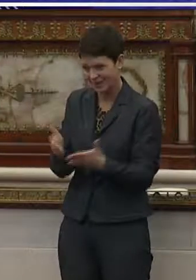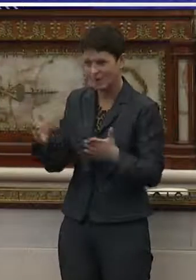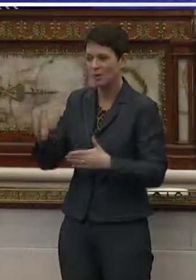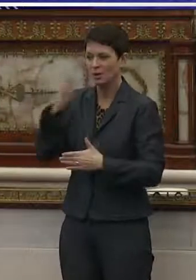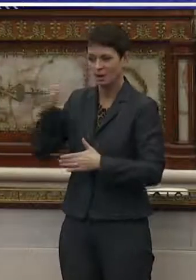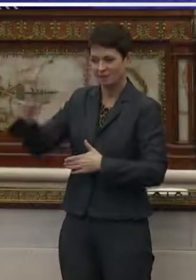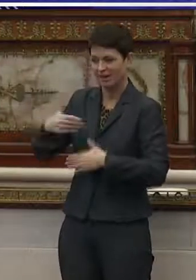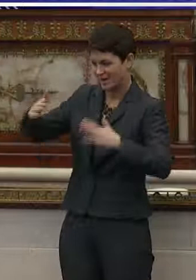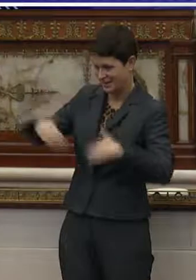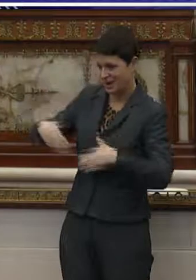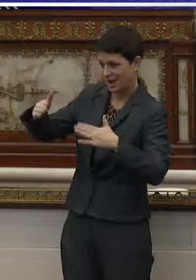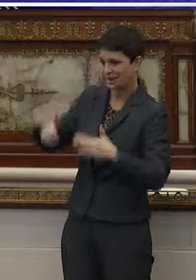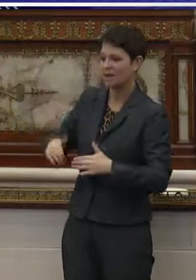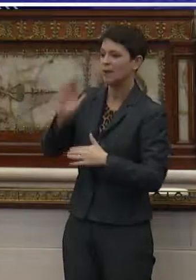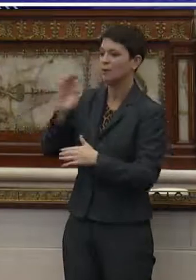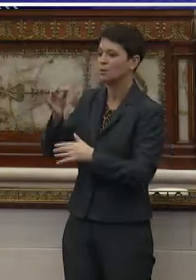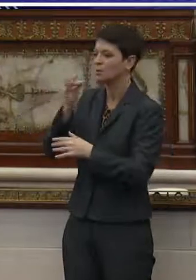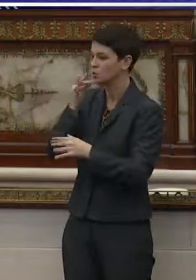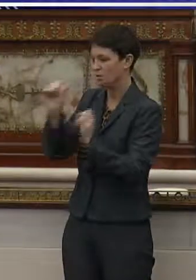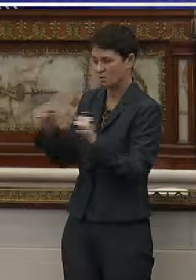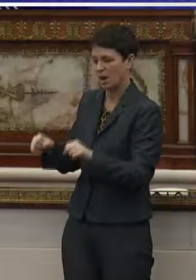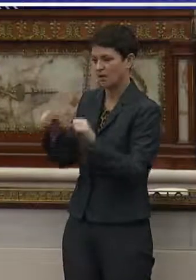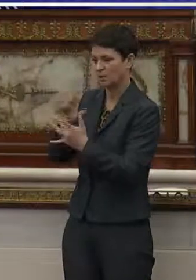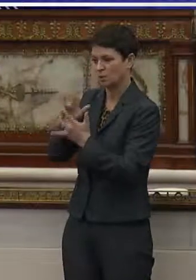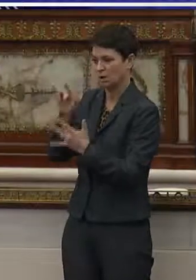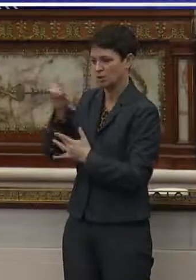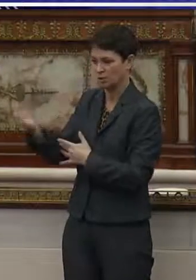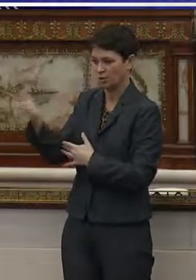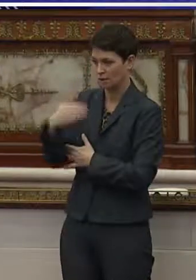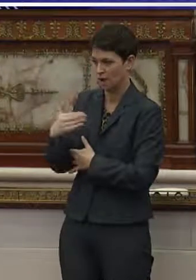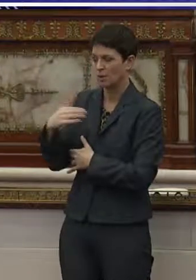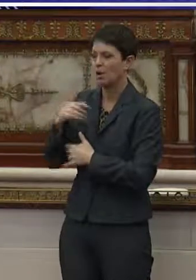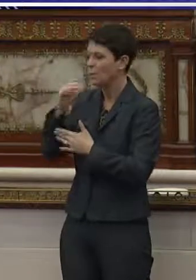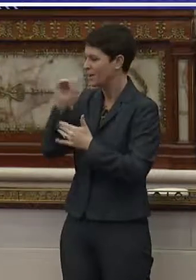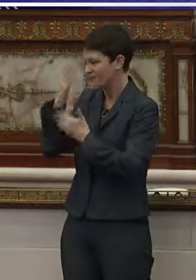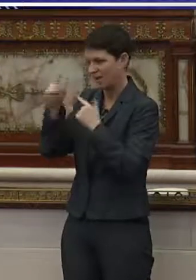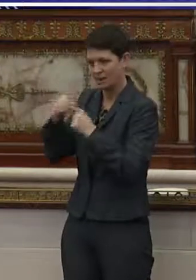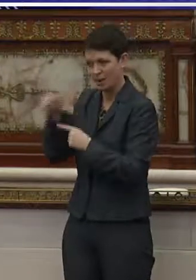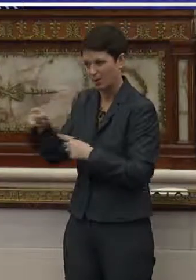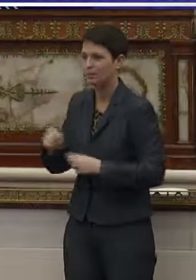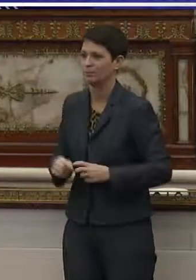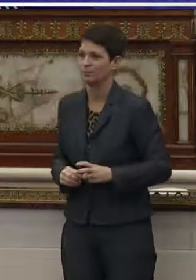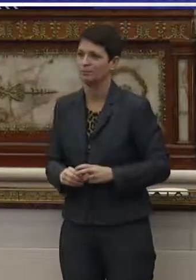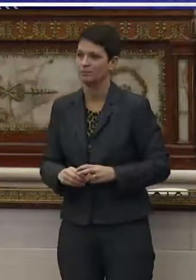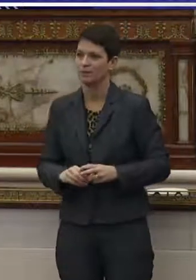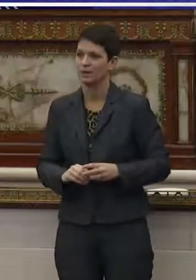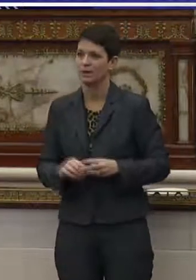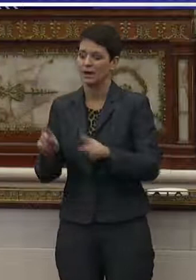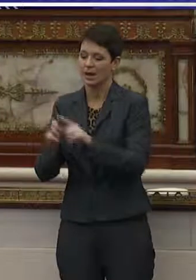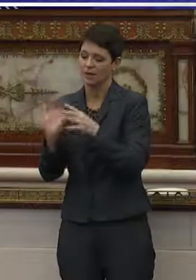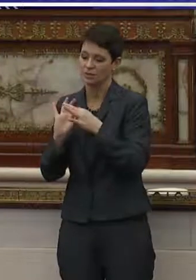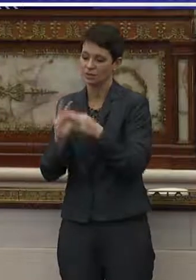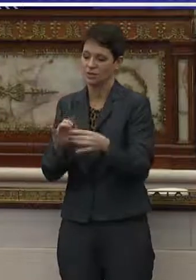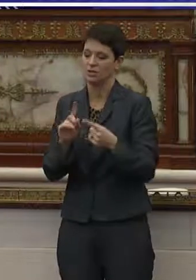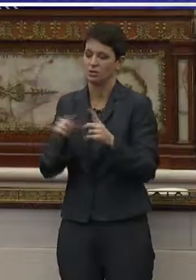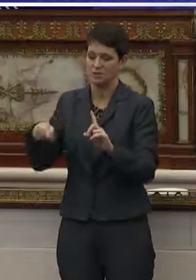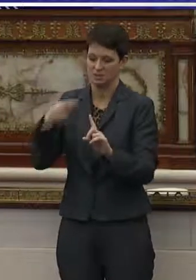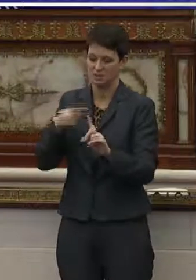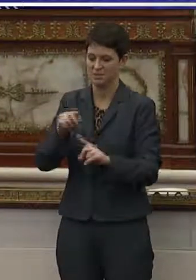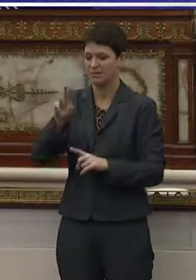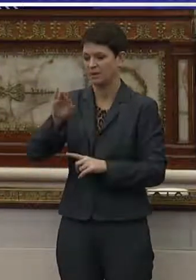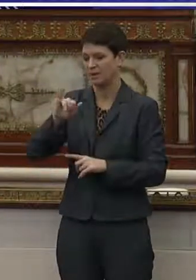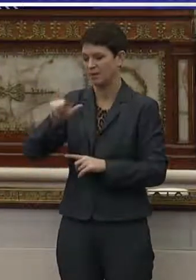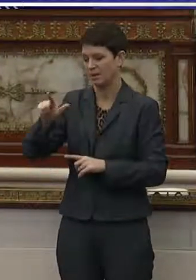haven't been invited yet. We'll get to you as soon as we can, so that they know we haven't forgotten about them. As it relates to this particular